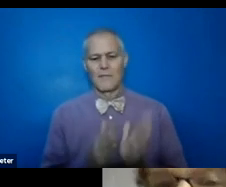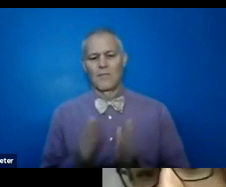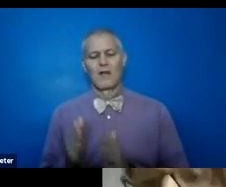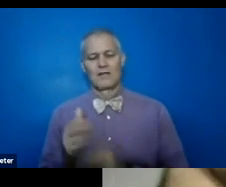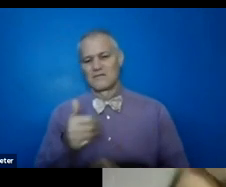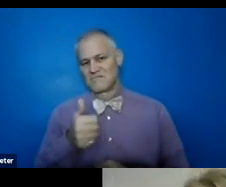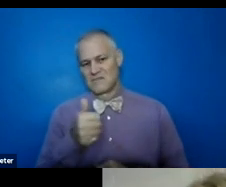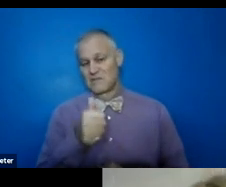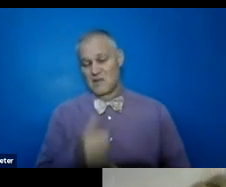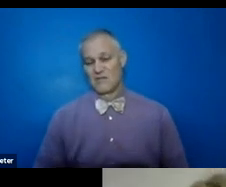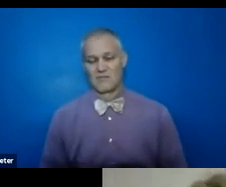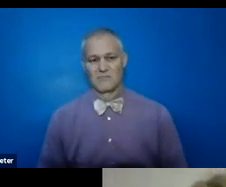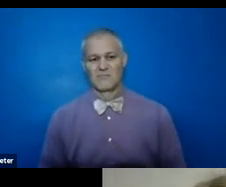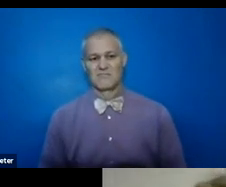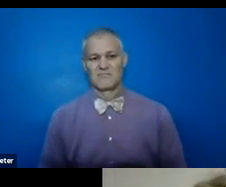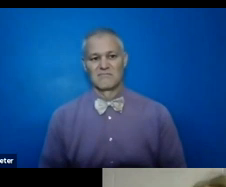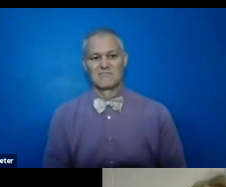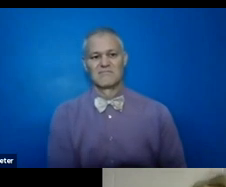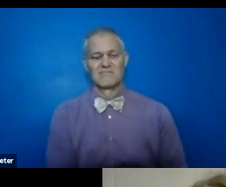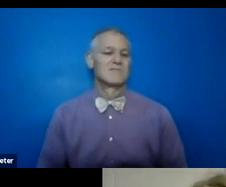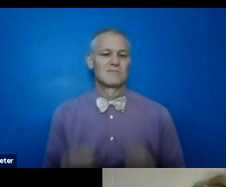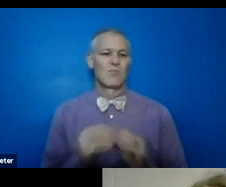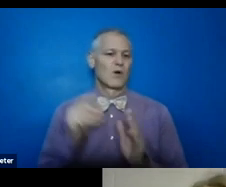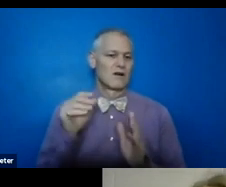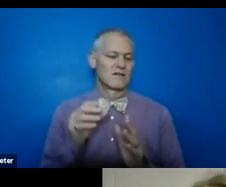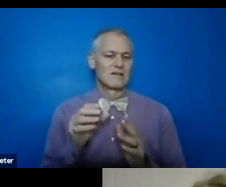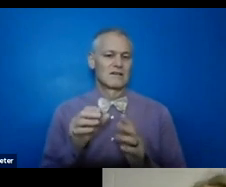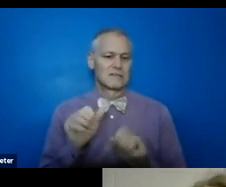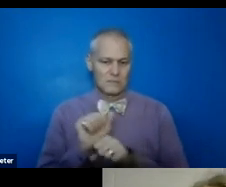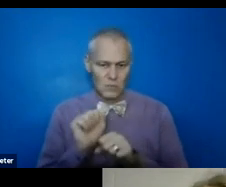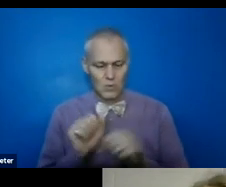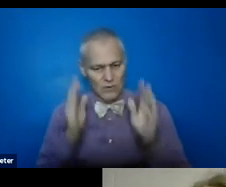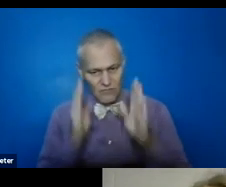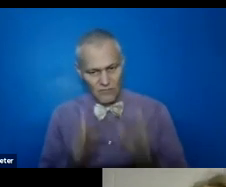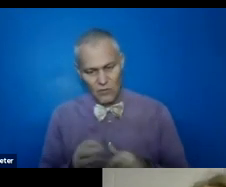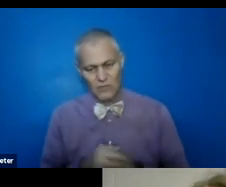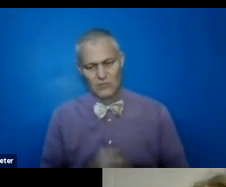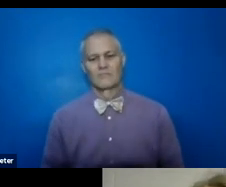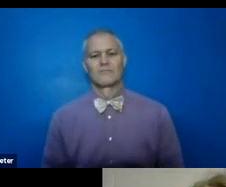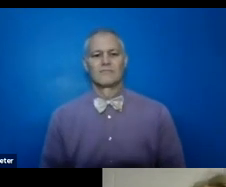themselves. It just takes a lot more investment and like reorientation of priorities than what we currently have.